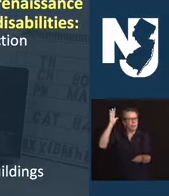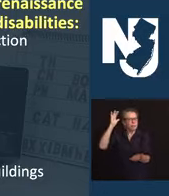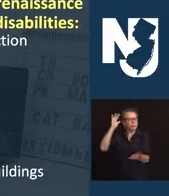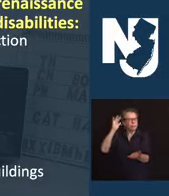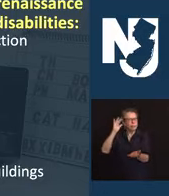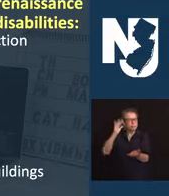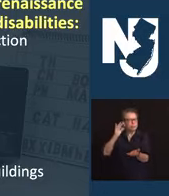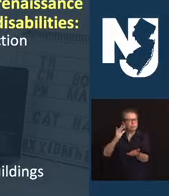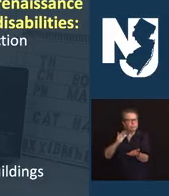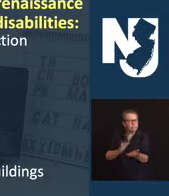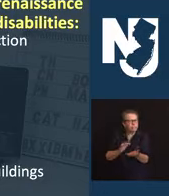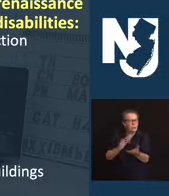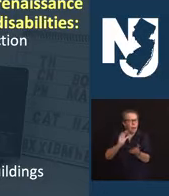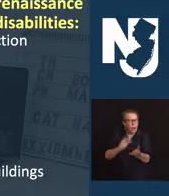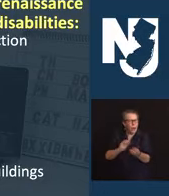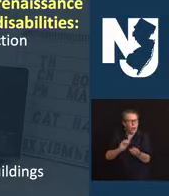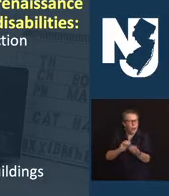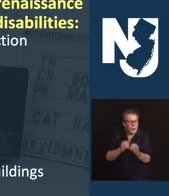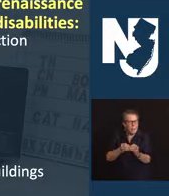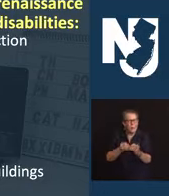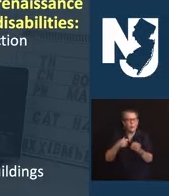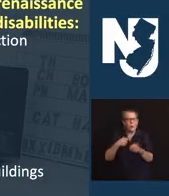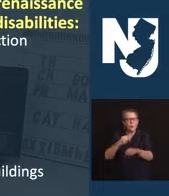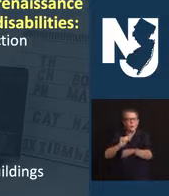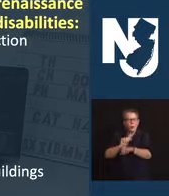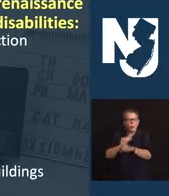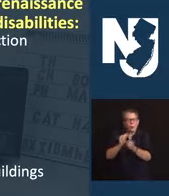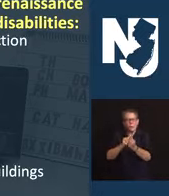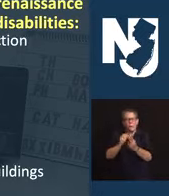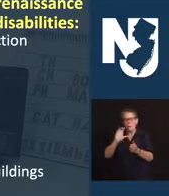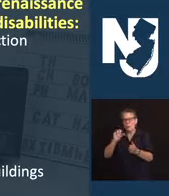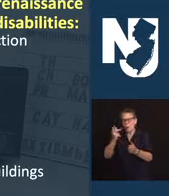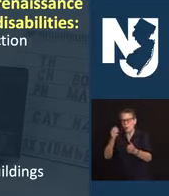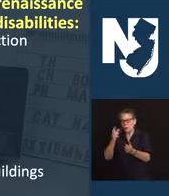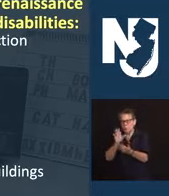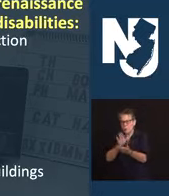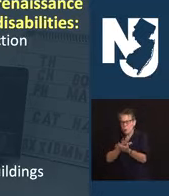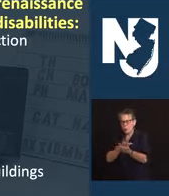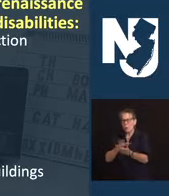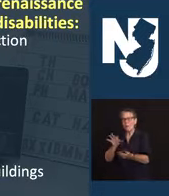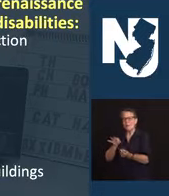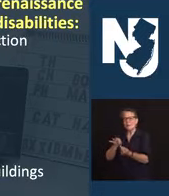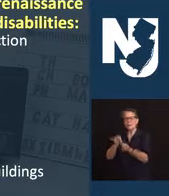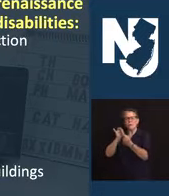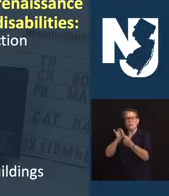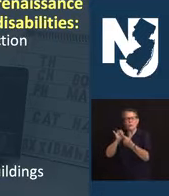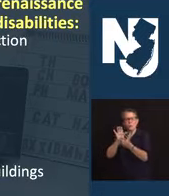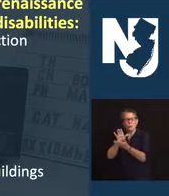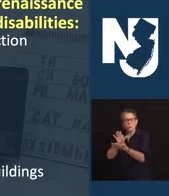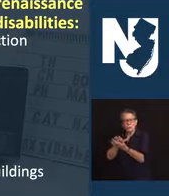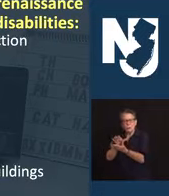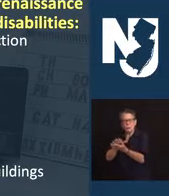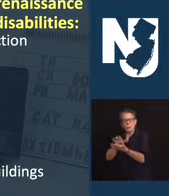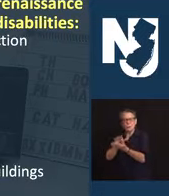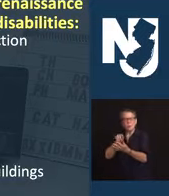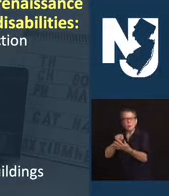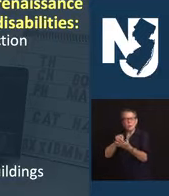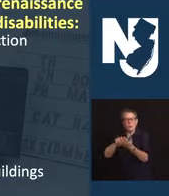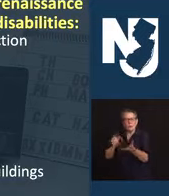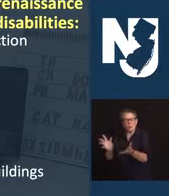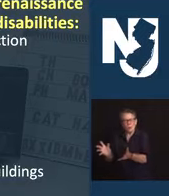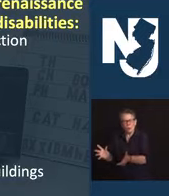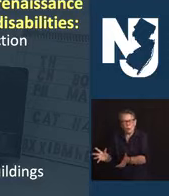with the remaining charter, special services, and regular operating districts to have their students return to in-person